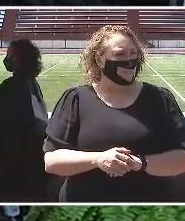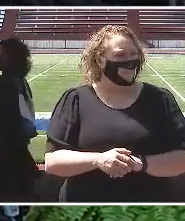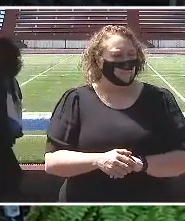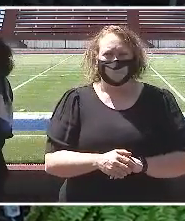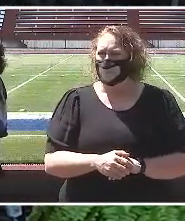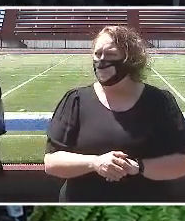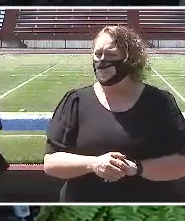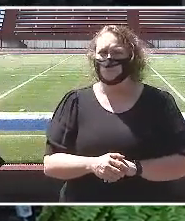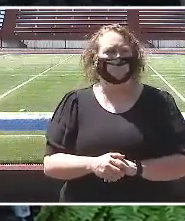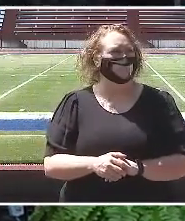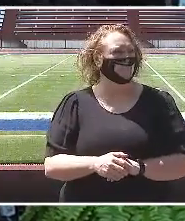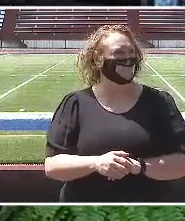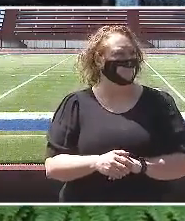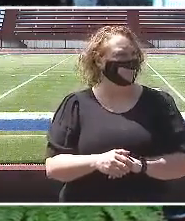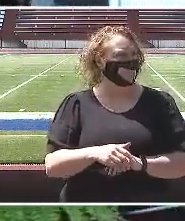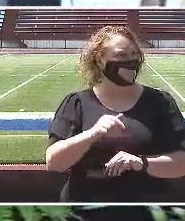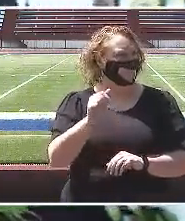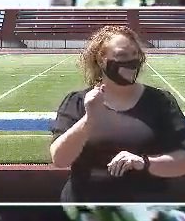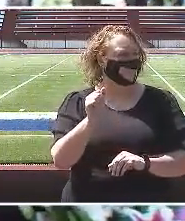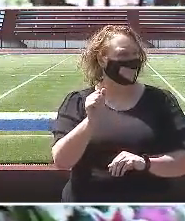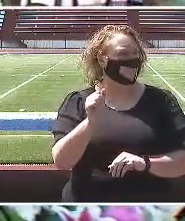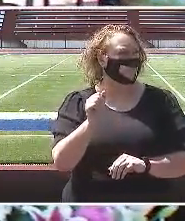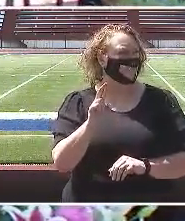Adetutu Adeshina.